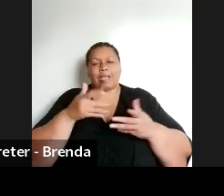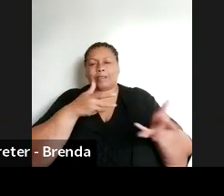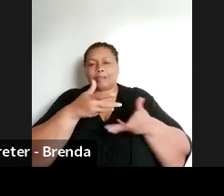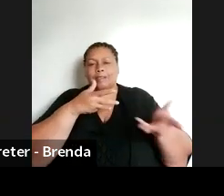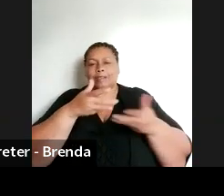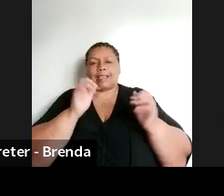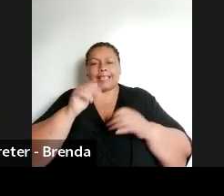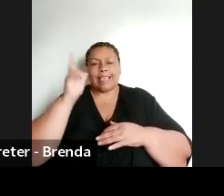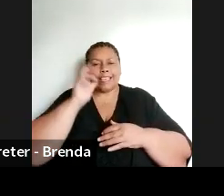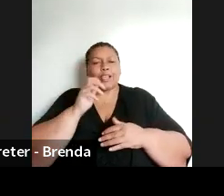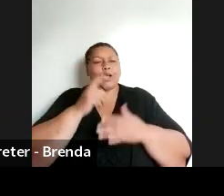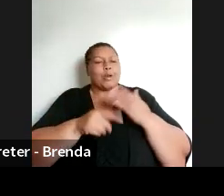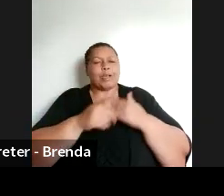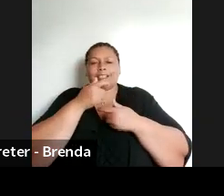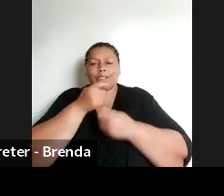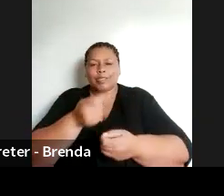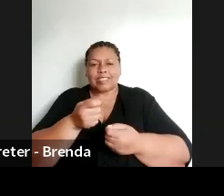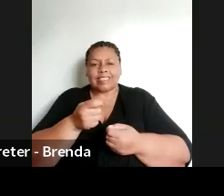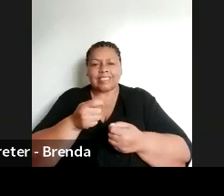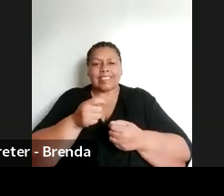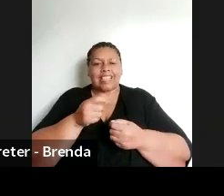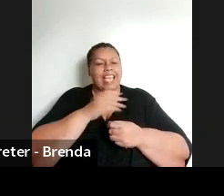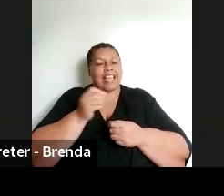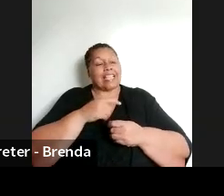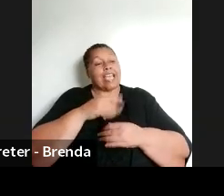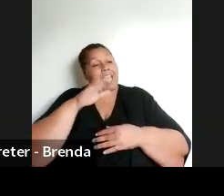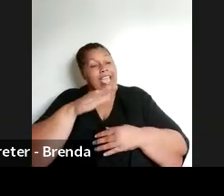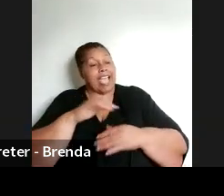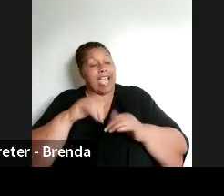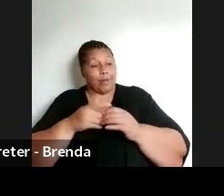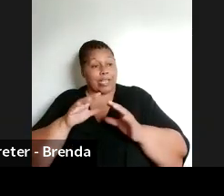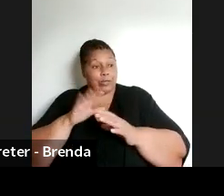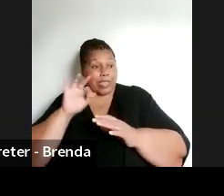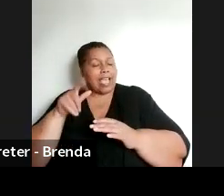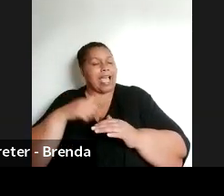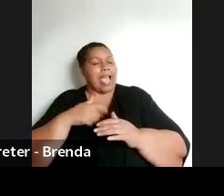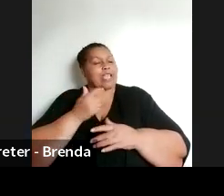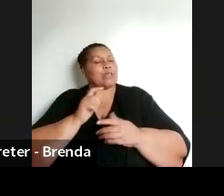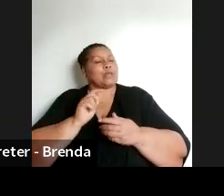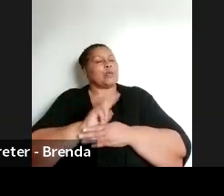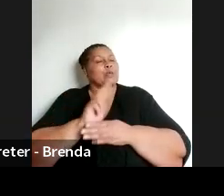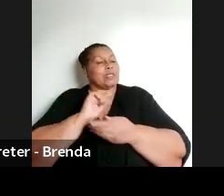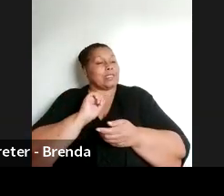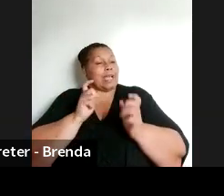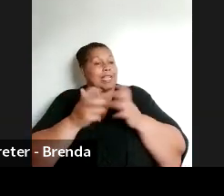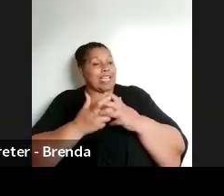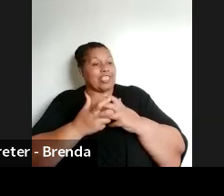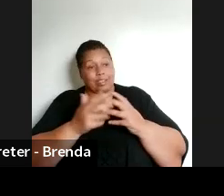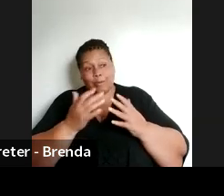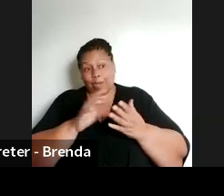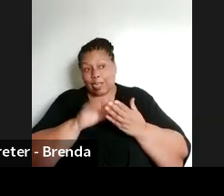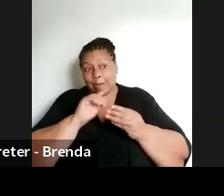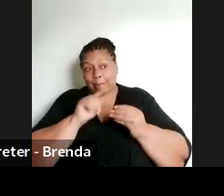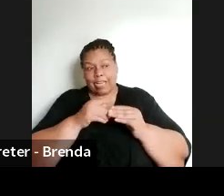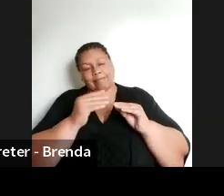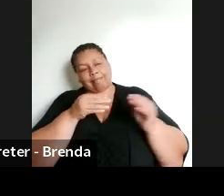like, hey, so I use accommodations to do that. You want to learn about that process, and then now you can talk about how they're going to talk about their accommodations